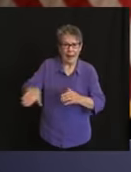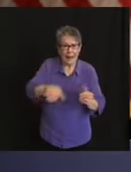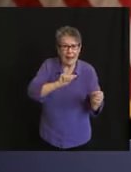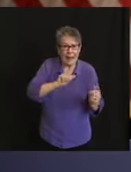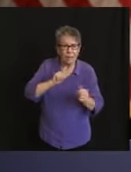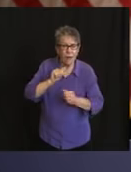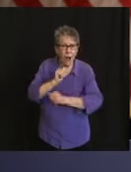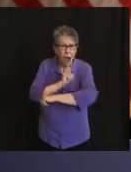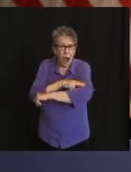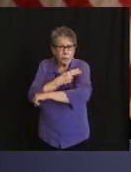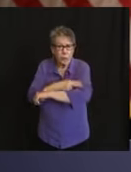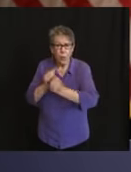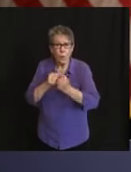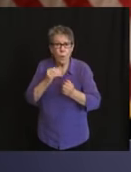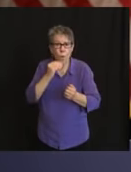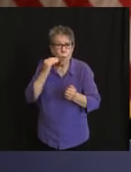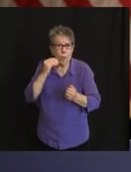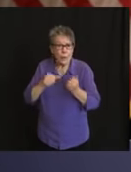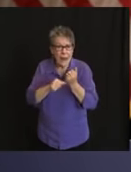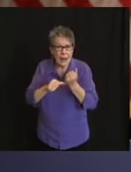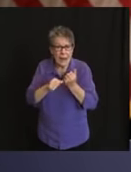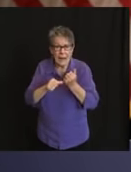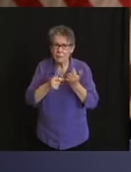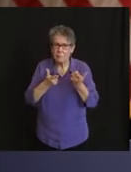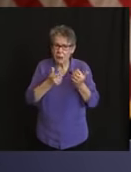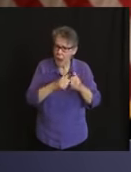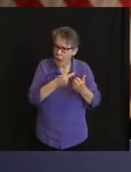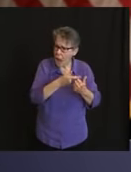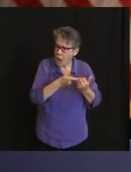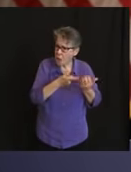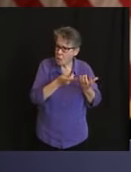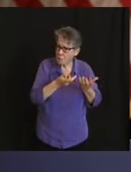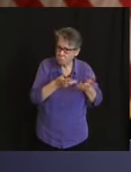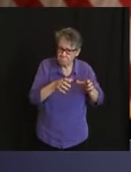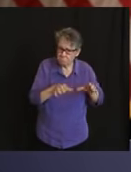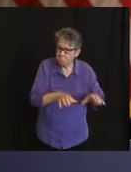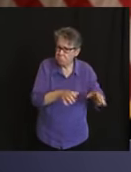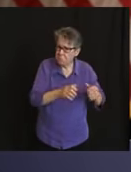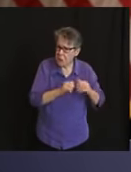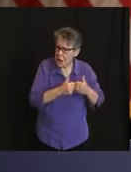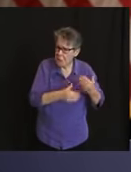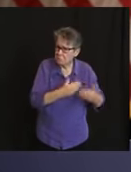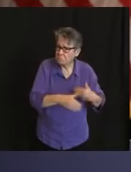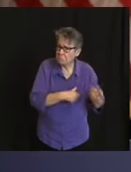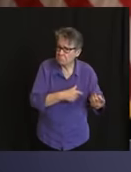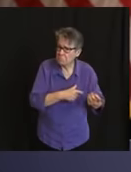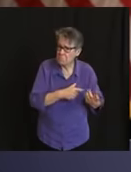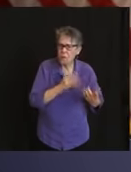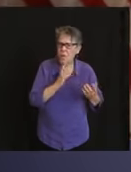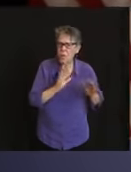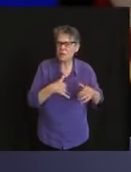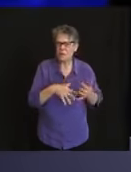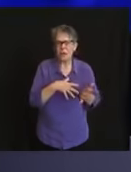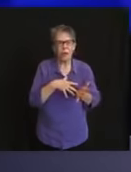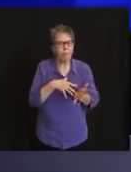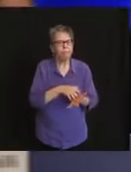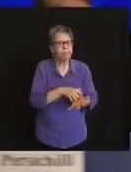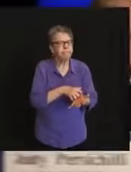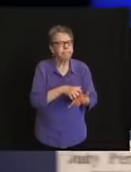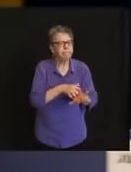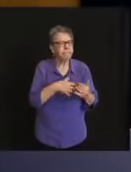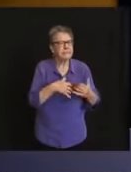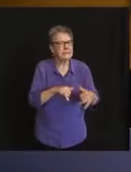lungs are getting affected. It's a COVID pneumonia. Yep. And the post-hospital care is going to be